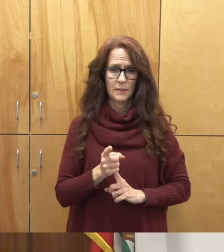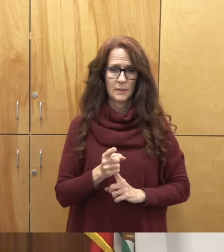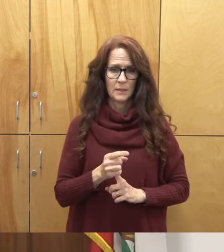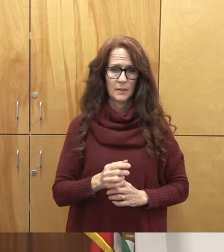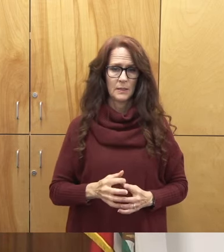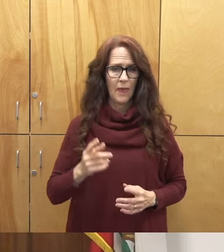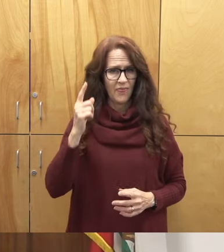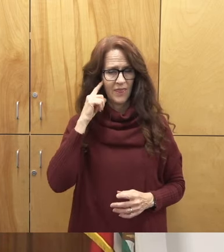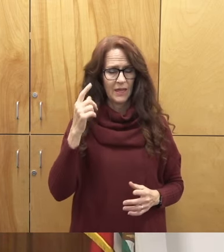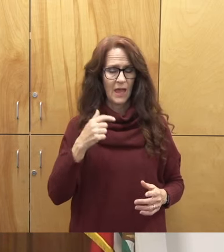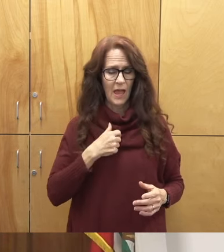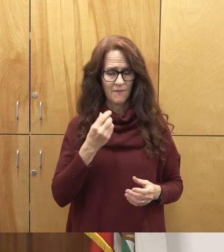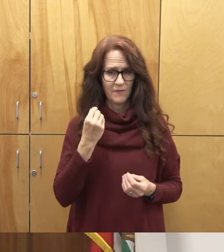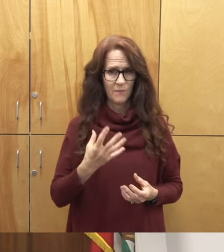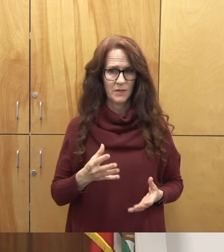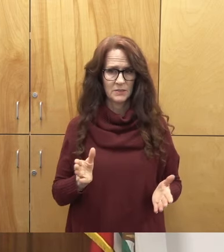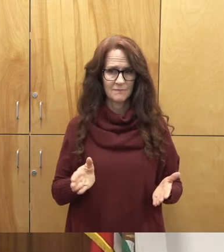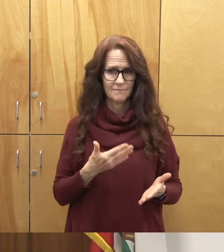information.